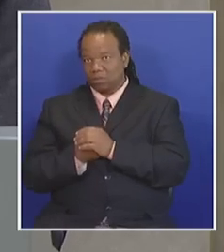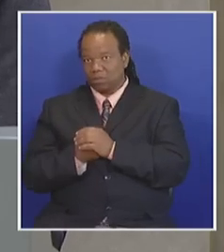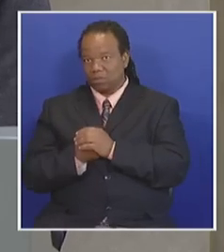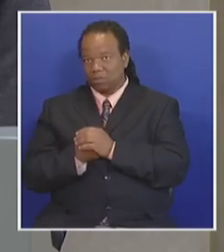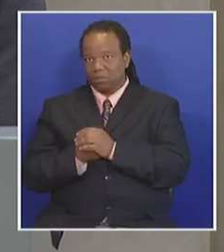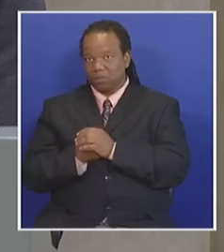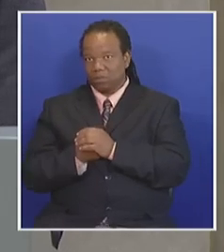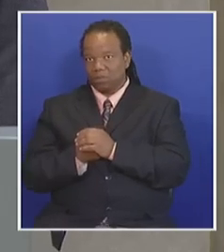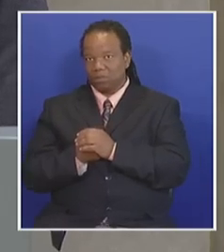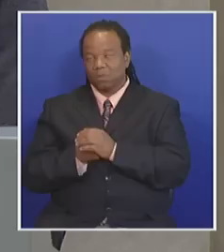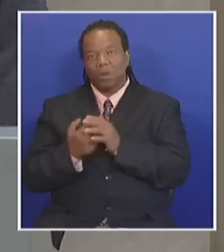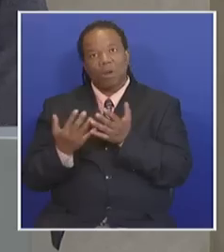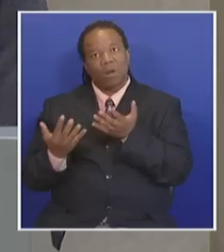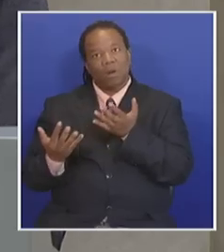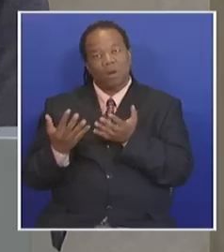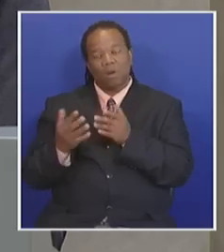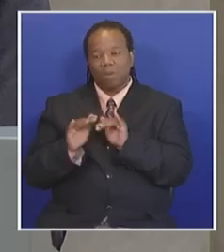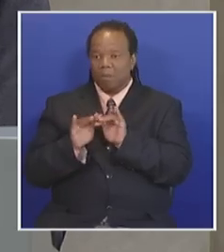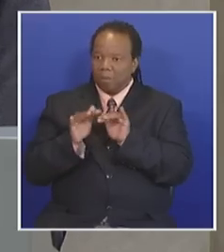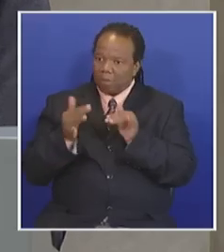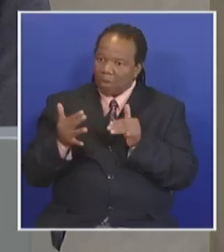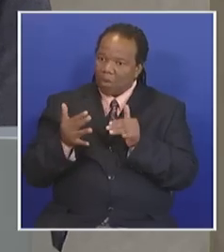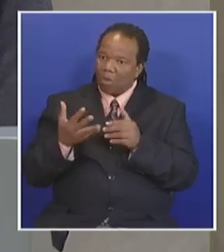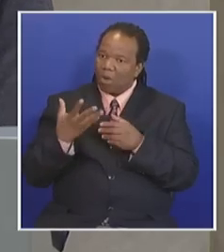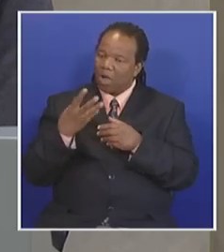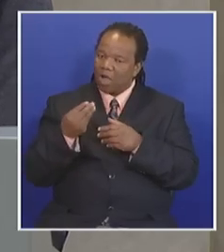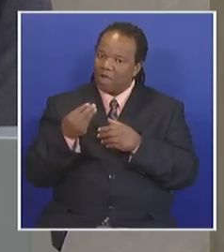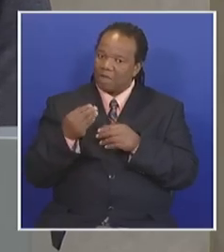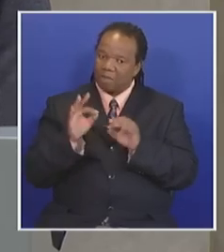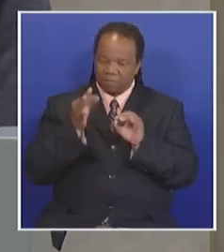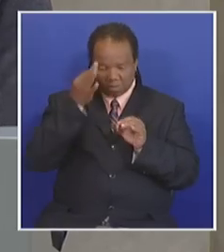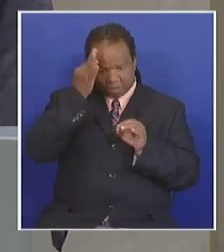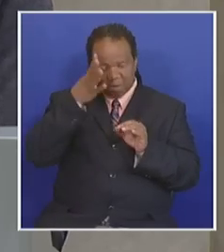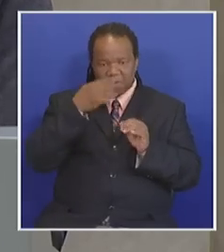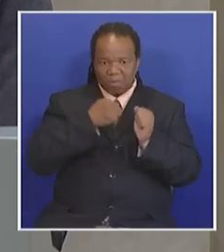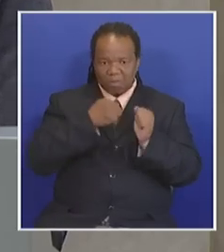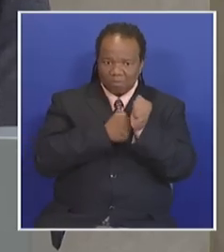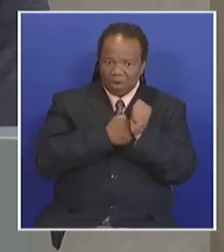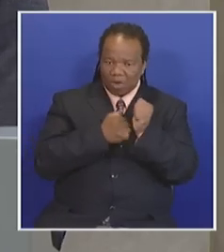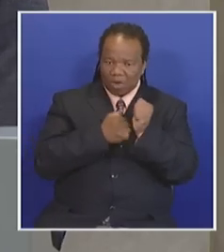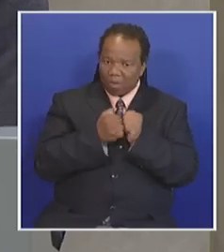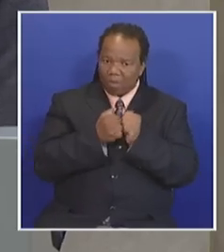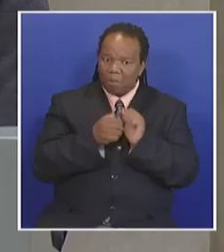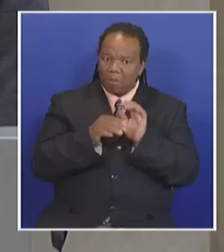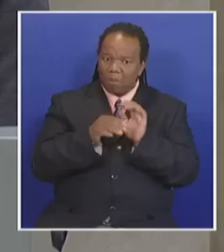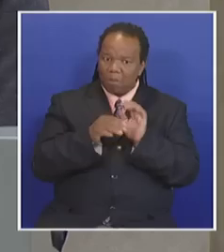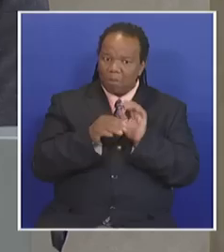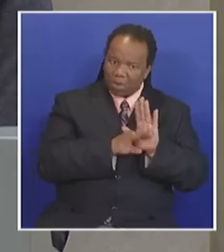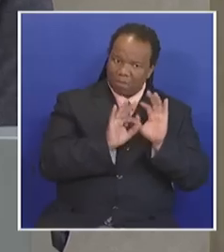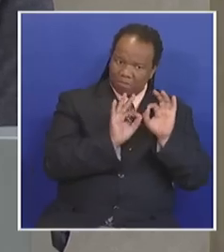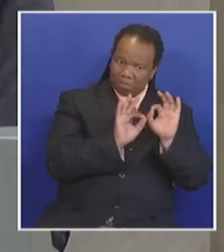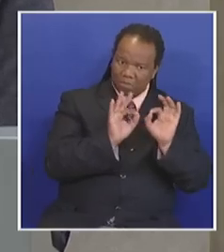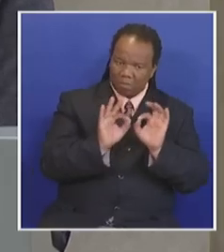through interactive, intensive structural program. We should always remember that we are seeking to